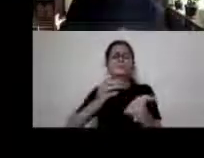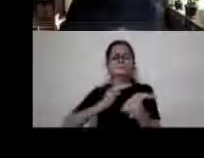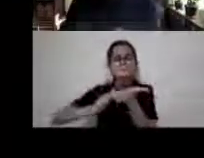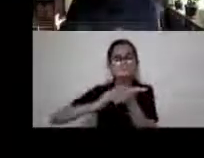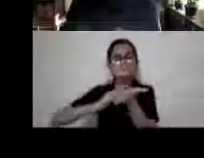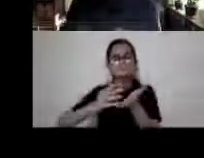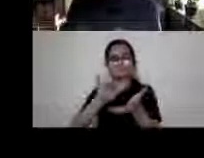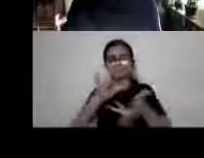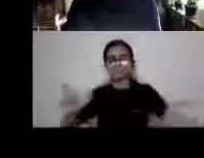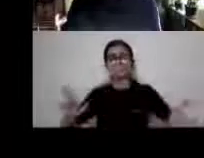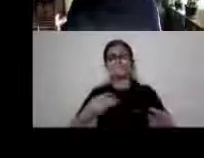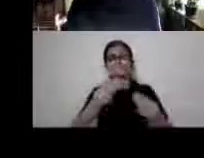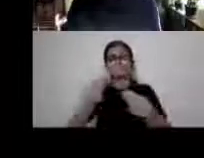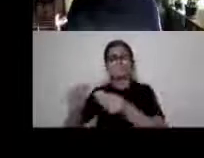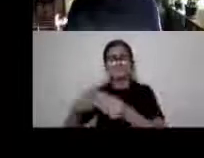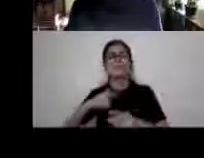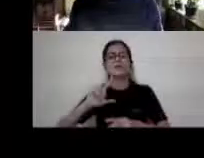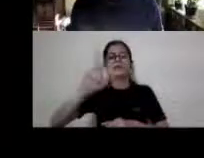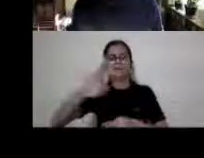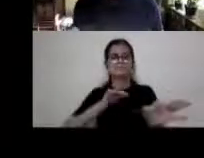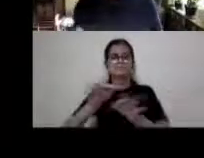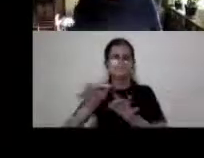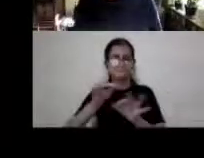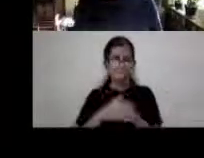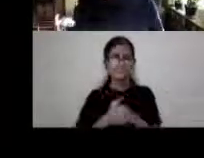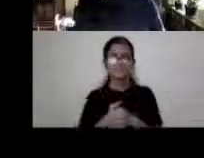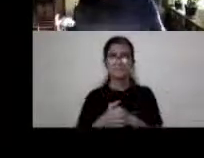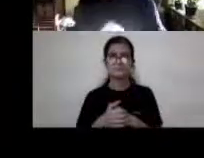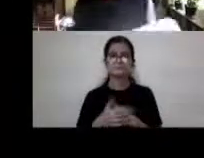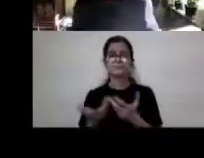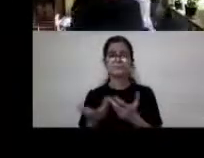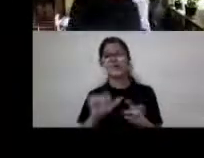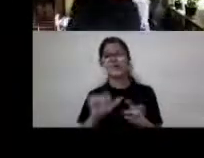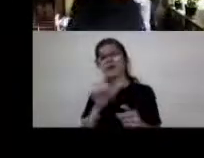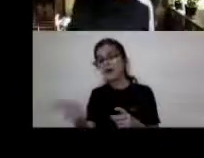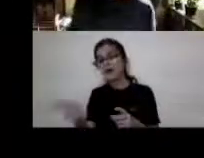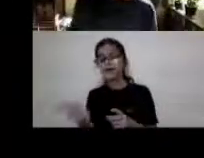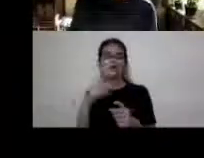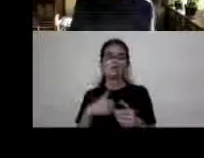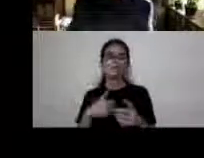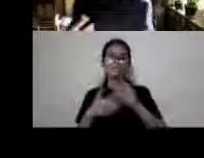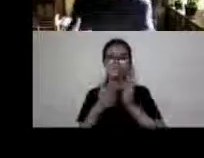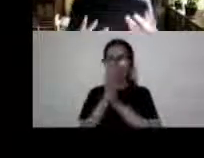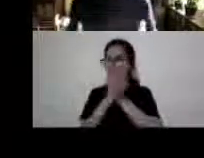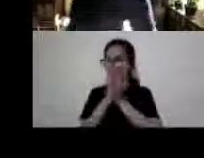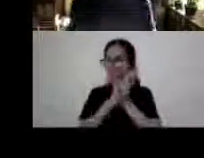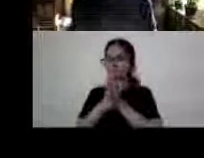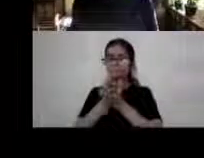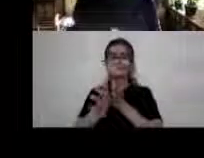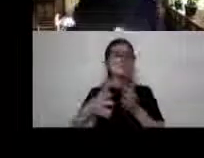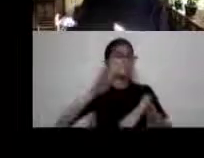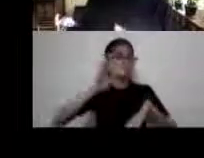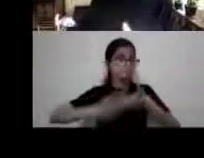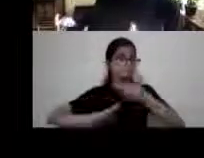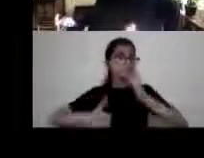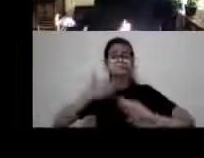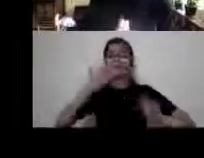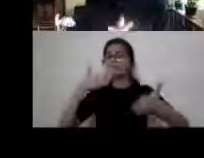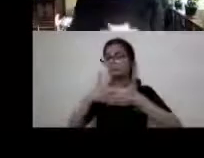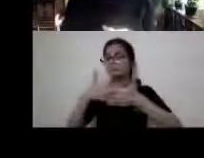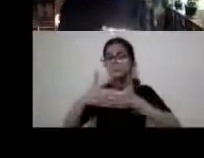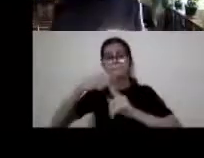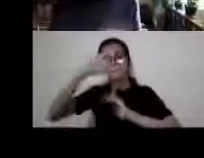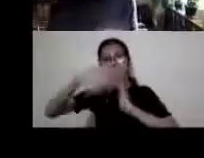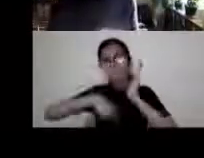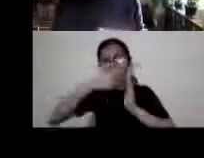Again, Jewish Museum here. Another interesting and very challenging project we were